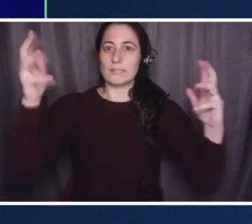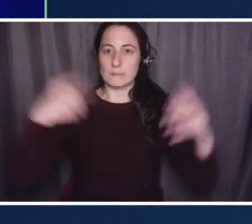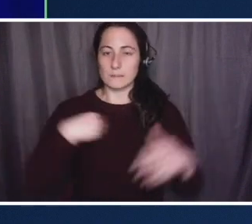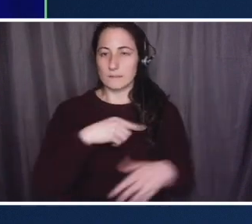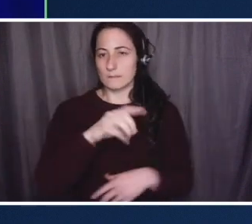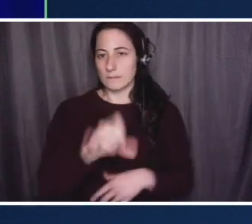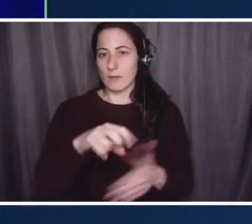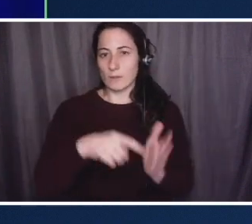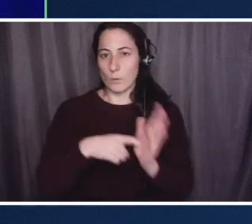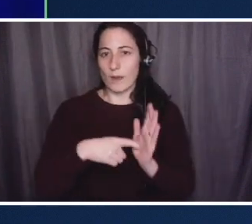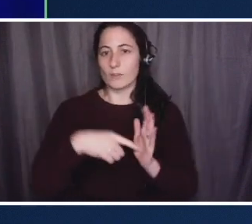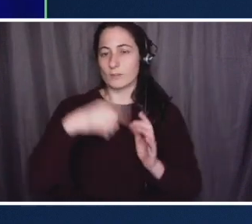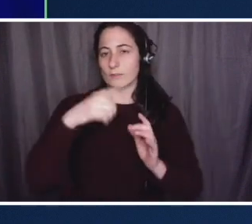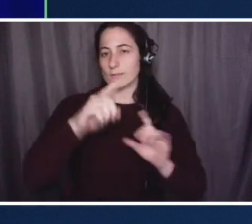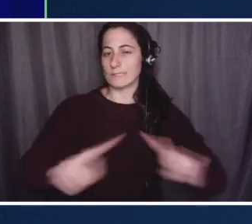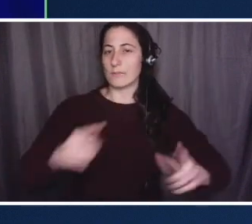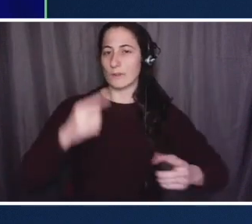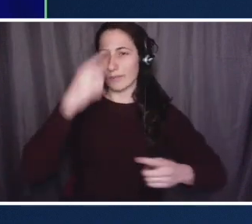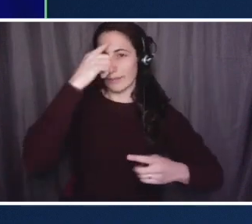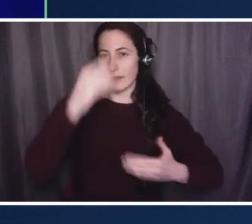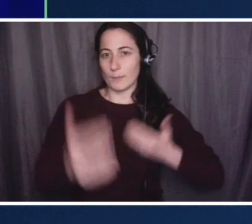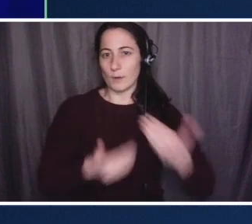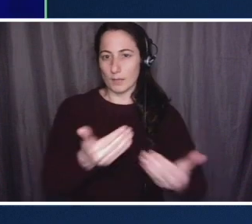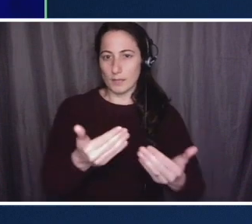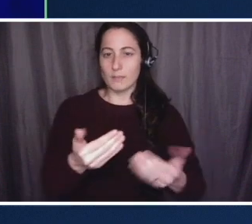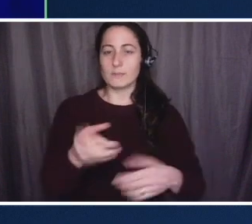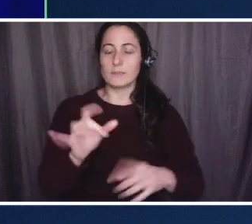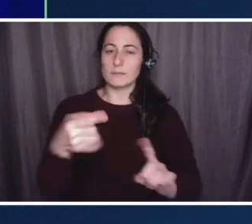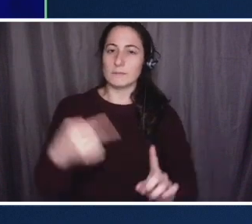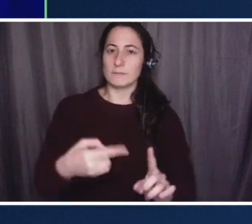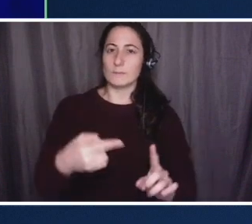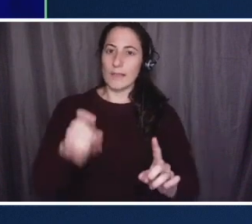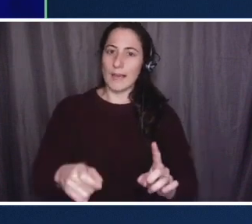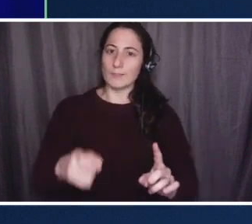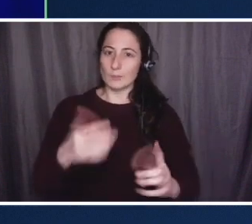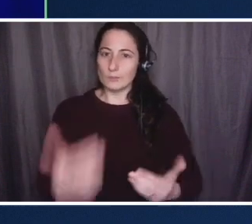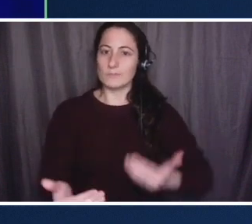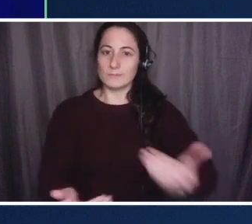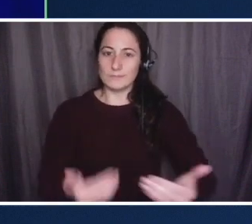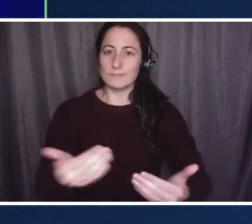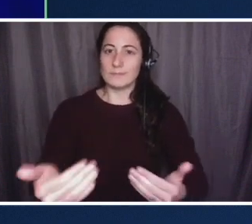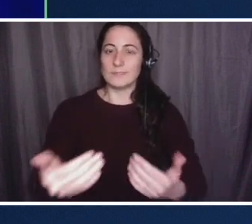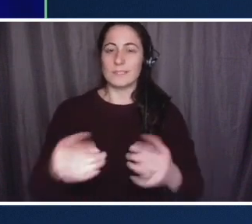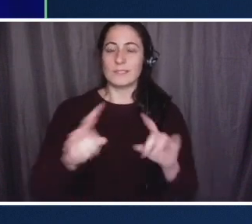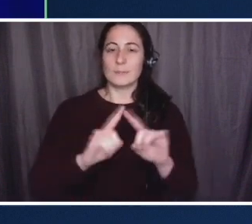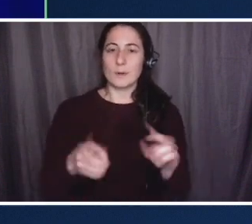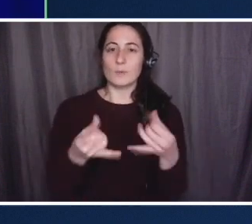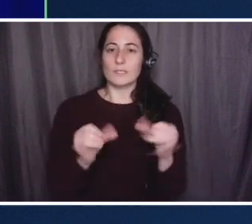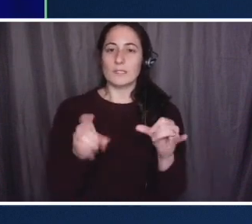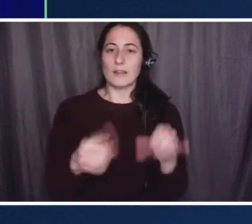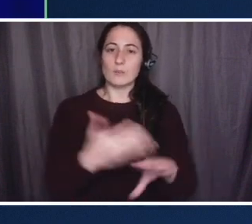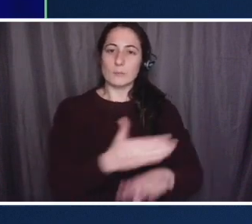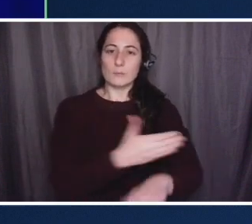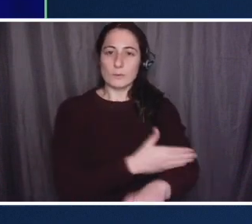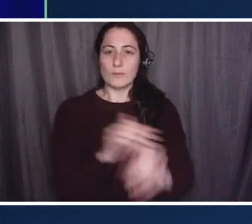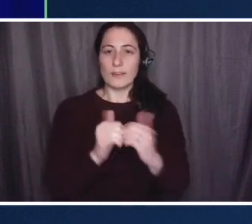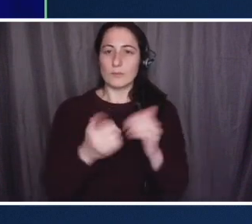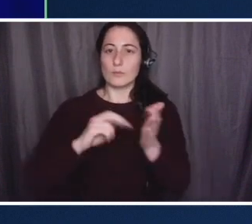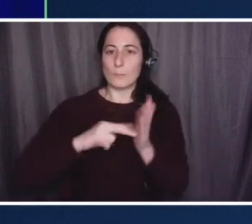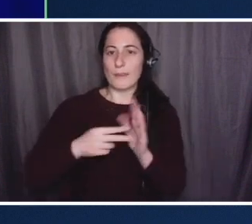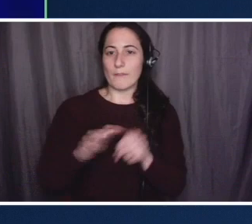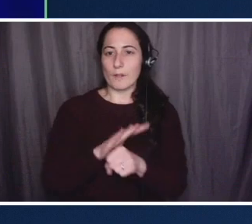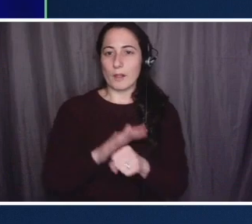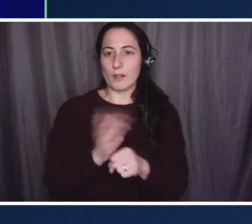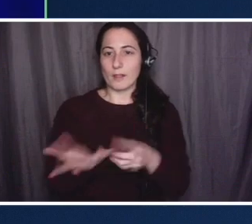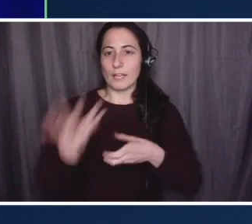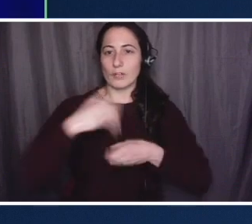us to make progress, which we are making. We need to continue to make that progress, but we need to be better at meaningfully including people who are on the front